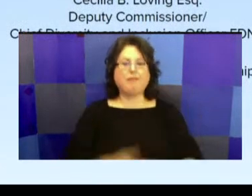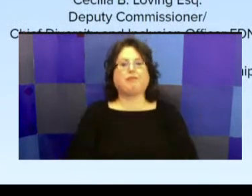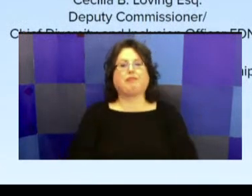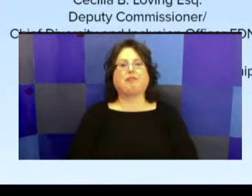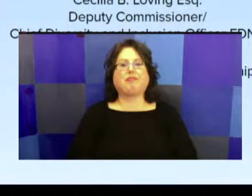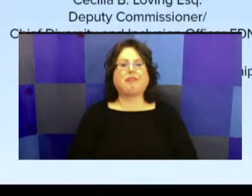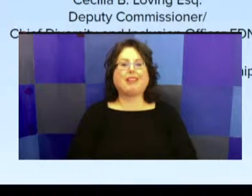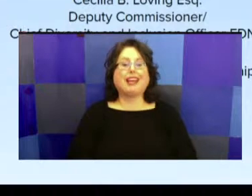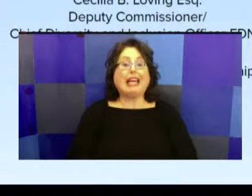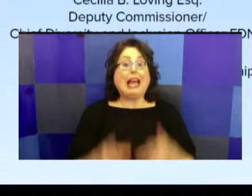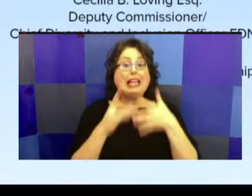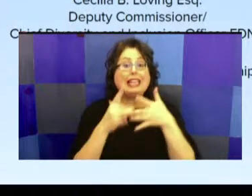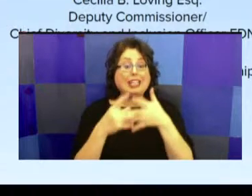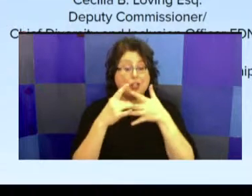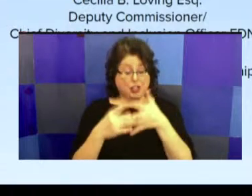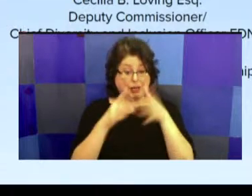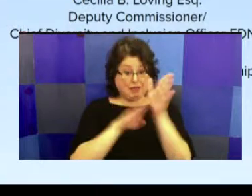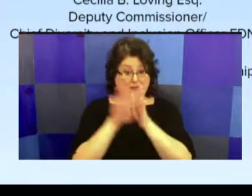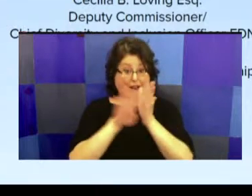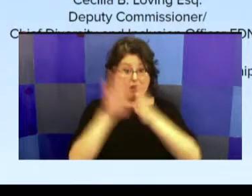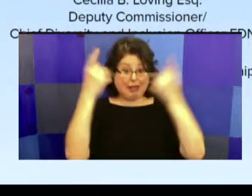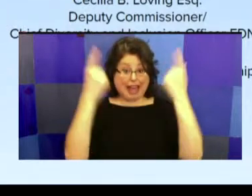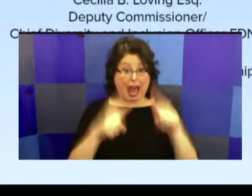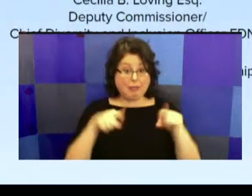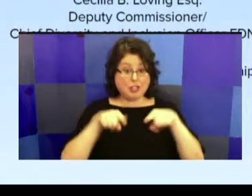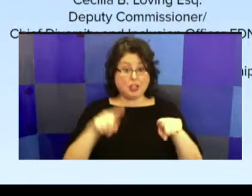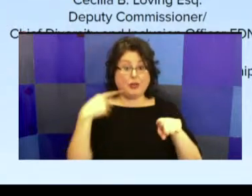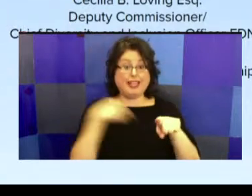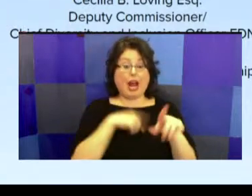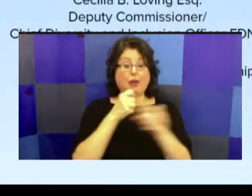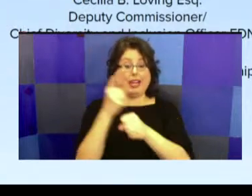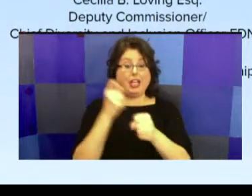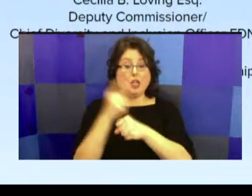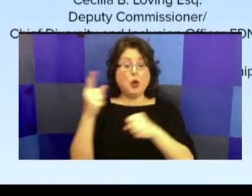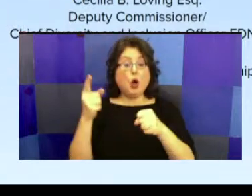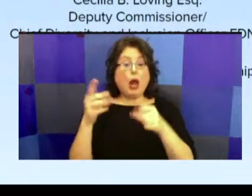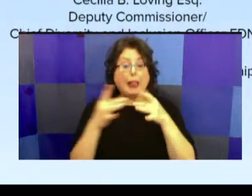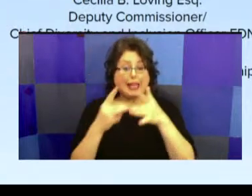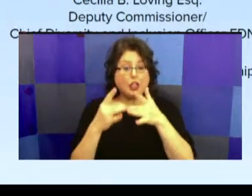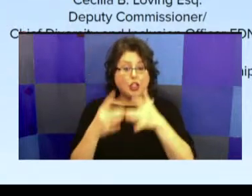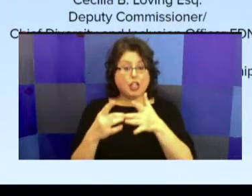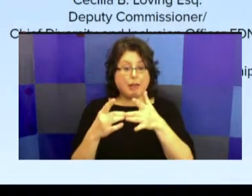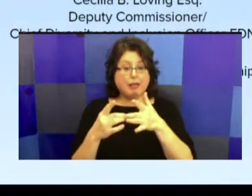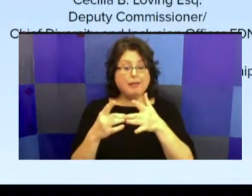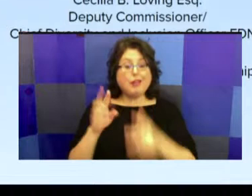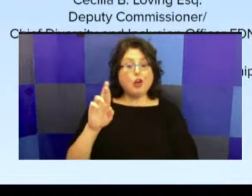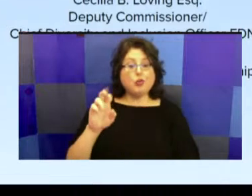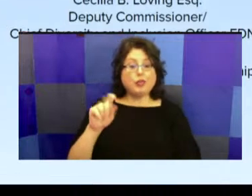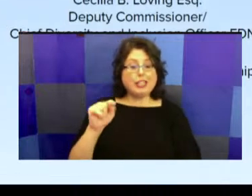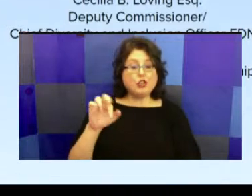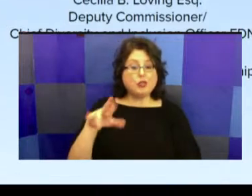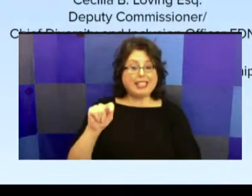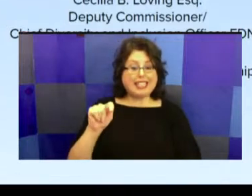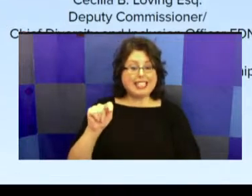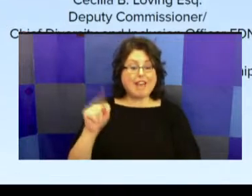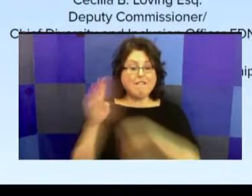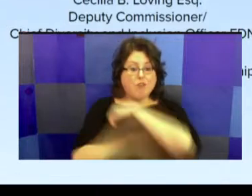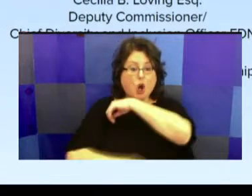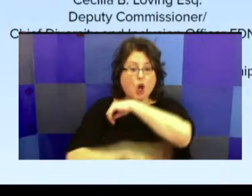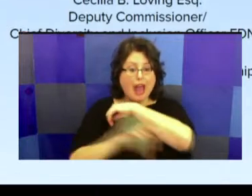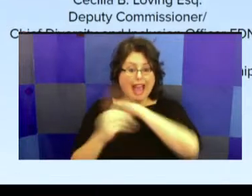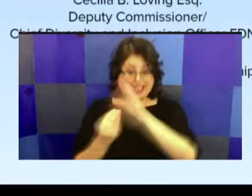So leadership development occurs during our annual leadership retreats in the fall and spring, and our Women in Transformational